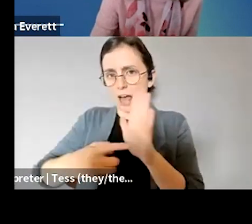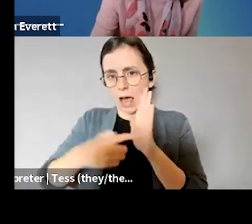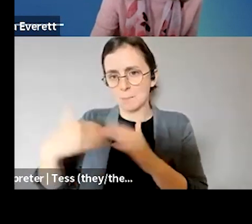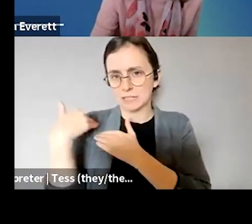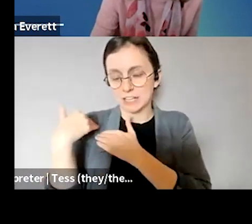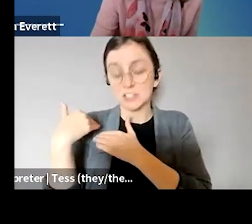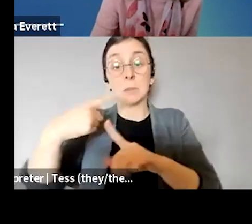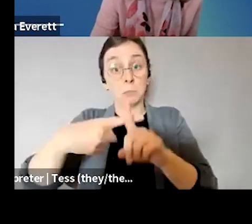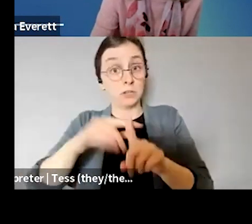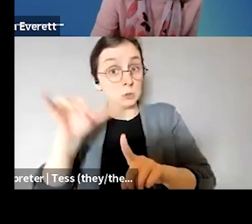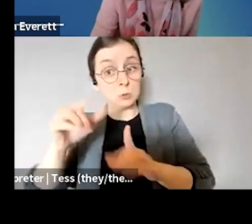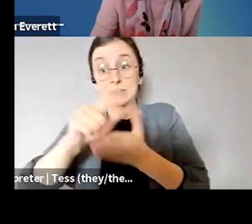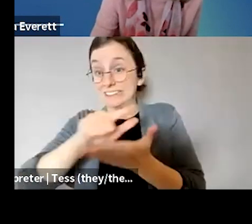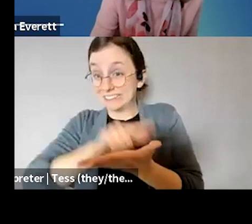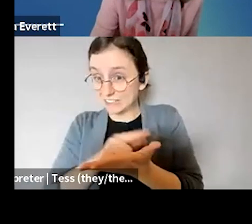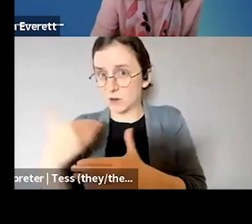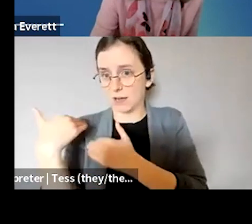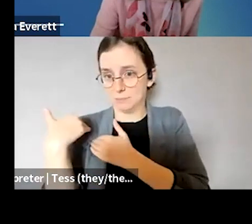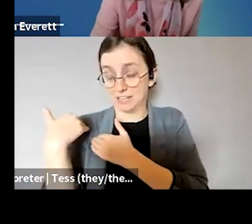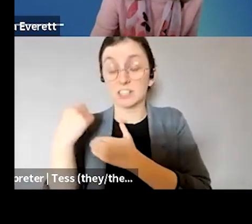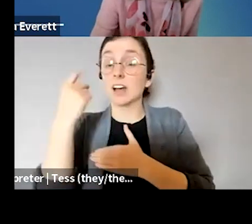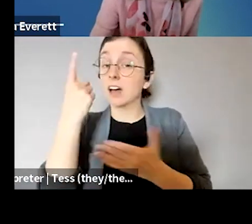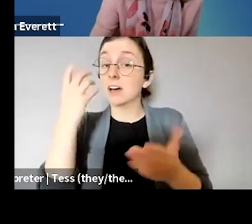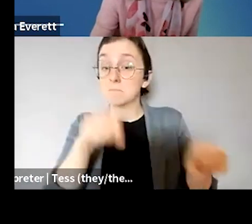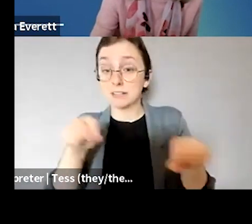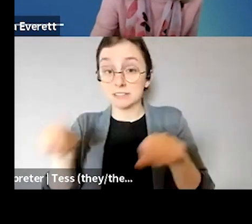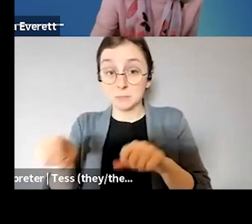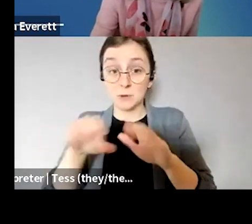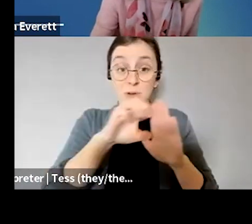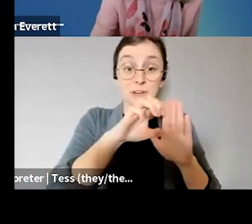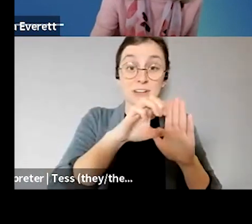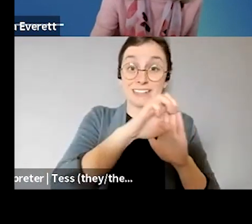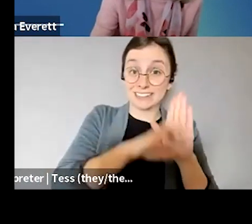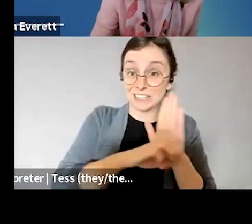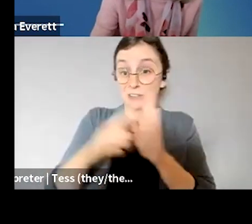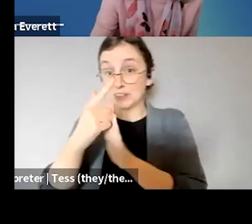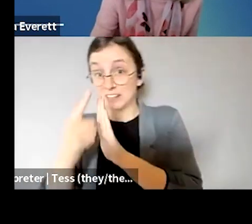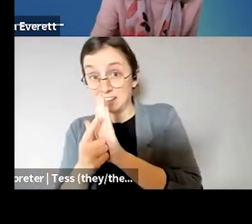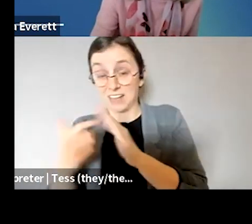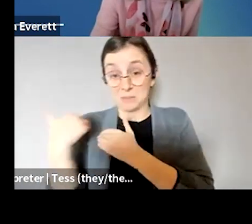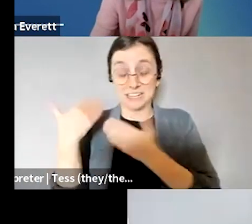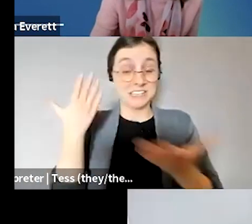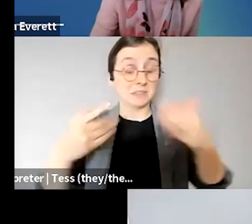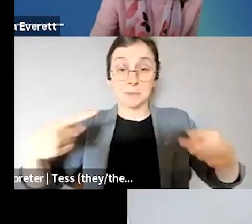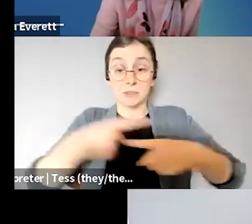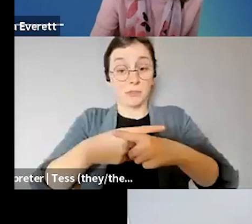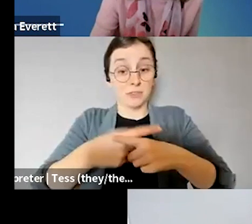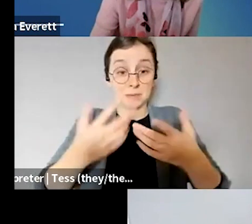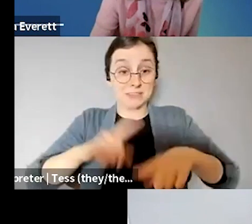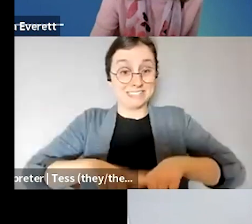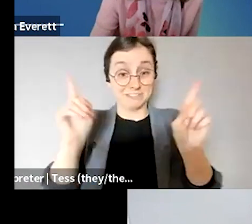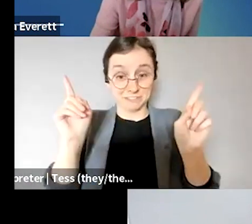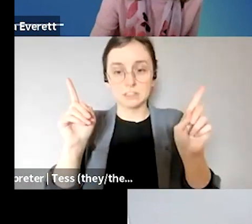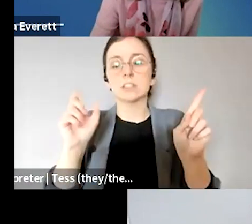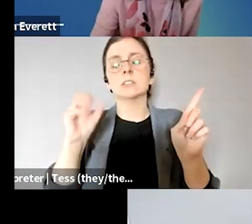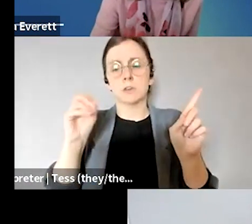legal obligations, which may or may not be coextensive, and just understanding the differences between